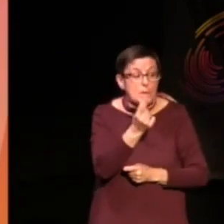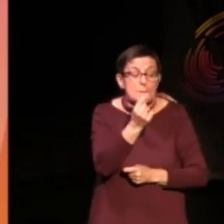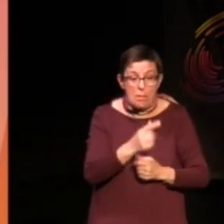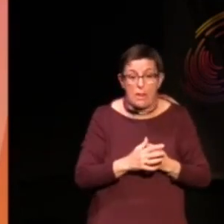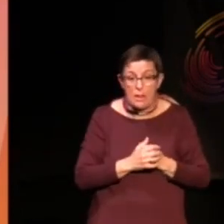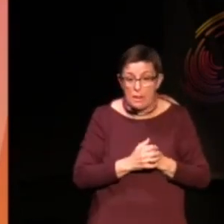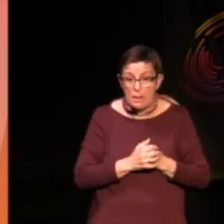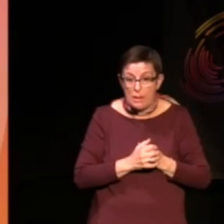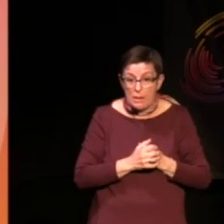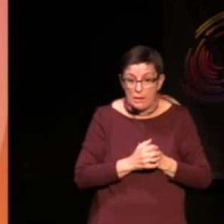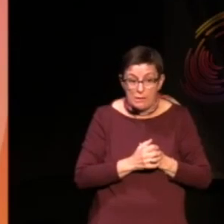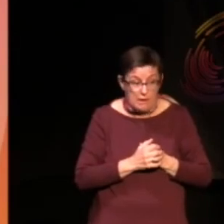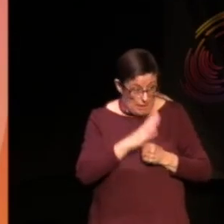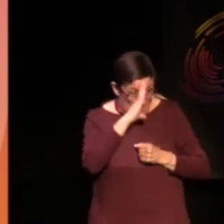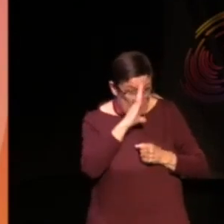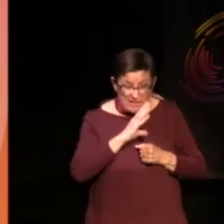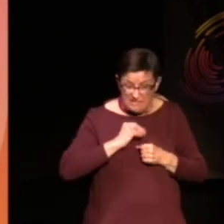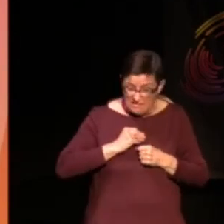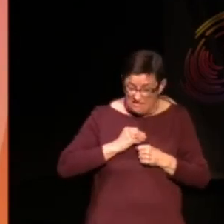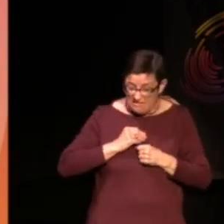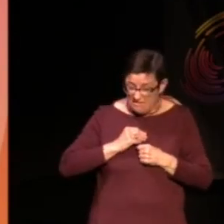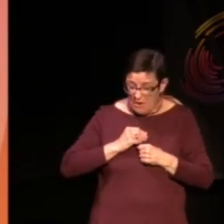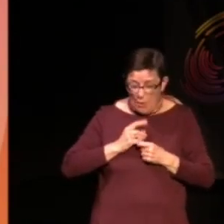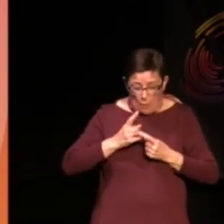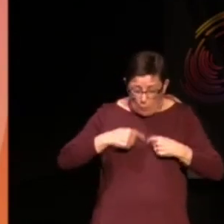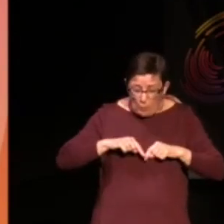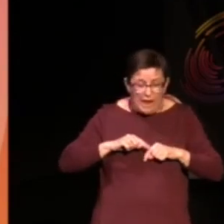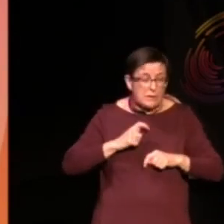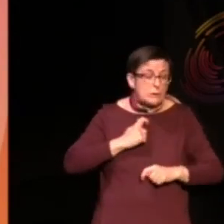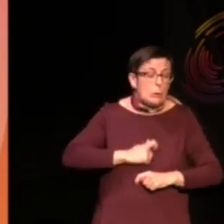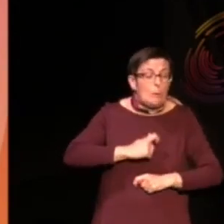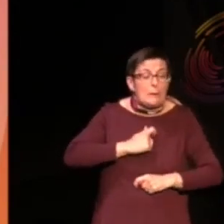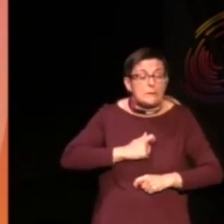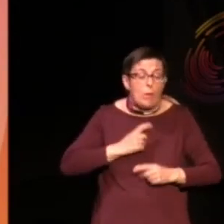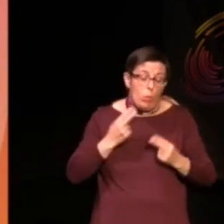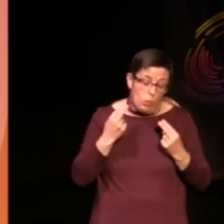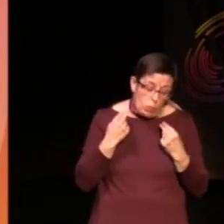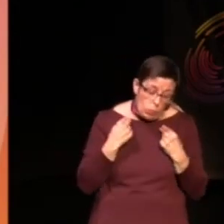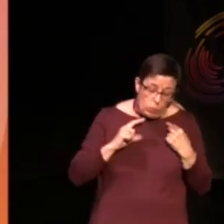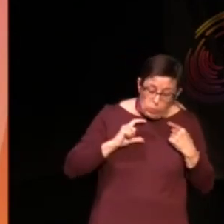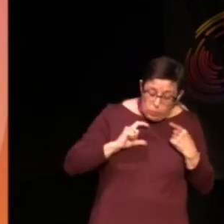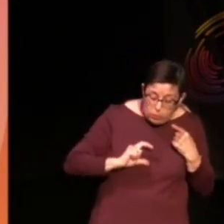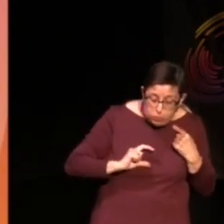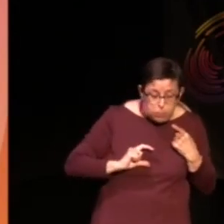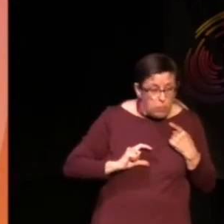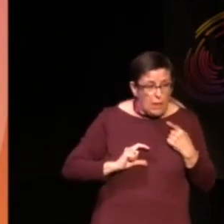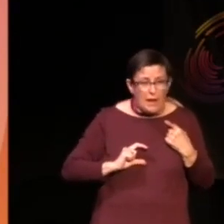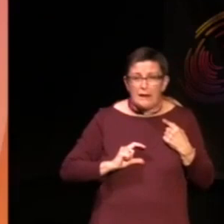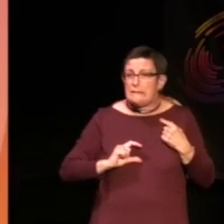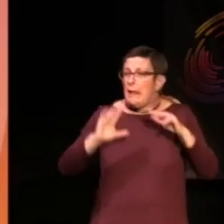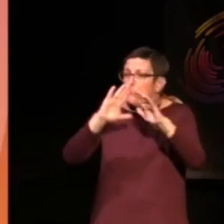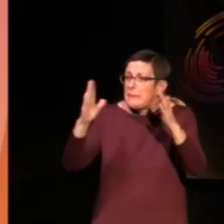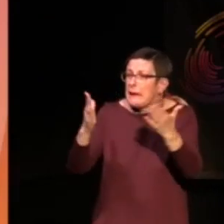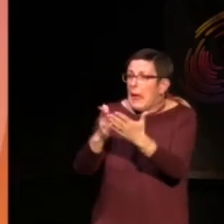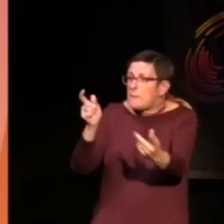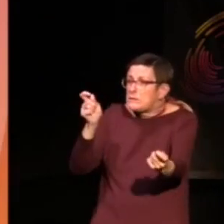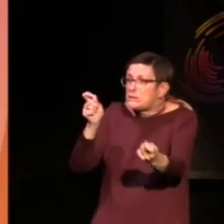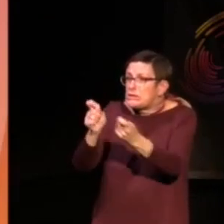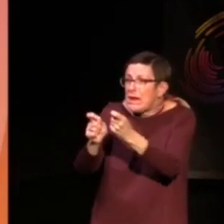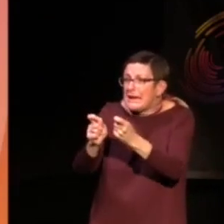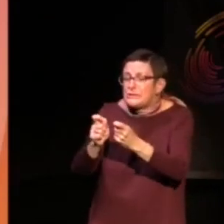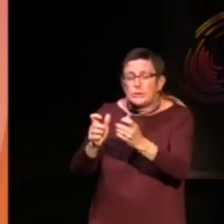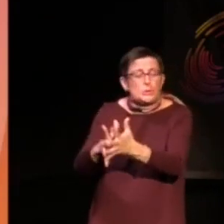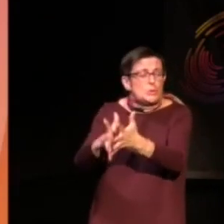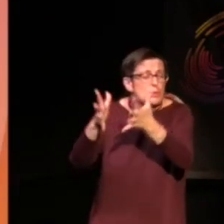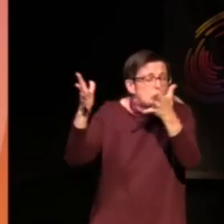that we're so small and everything else is so big. And sometimes we feel very small. Climate change is so big. I am an individual, what can I